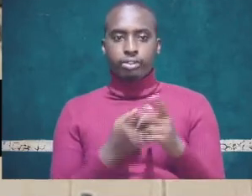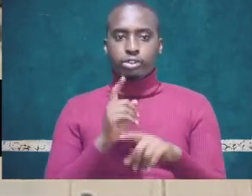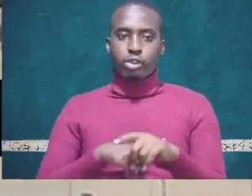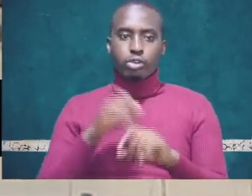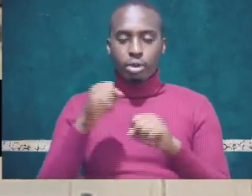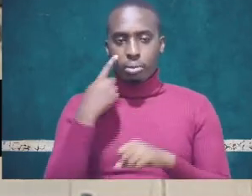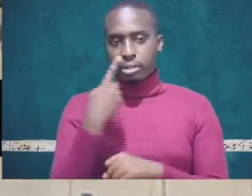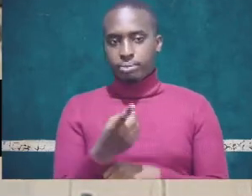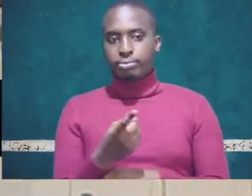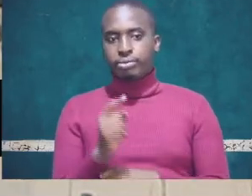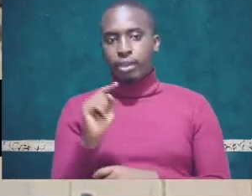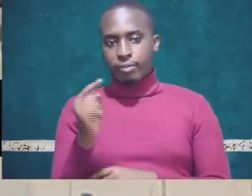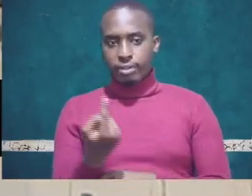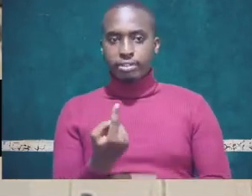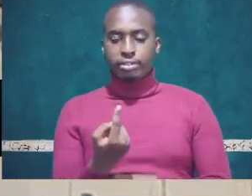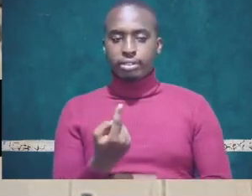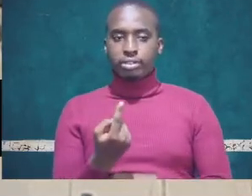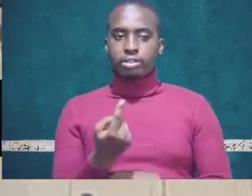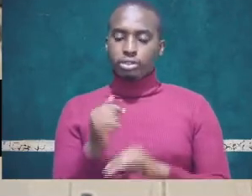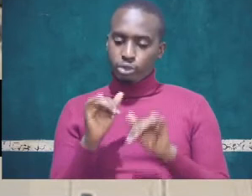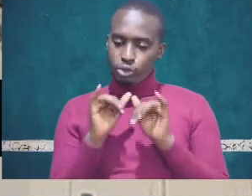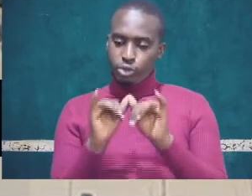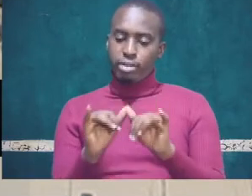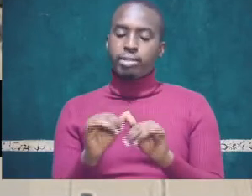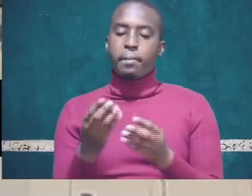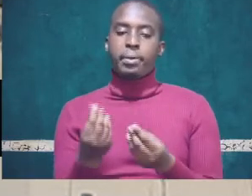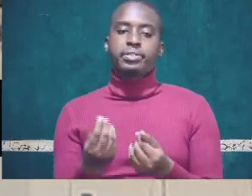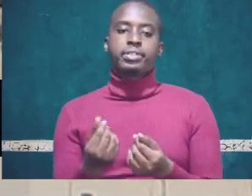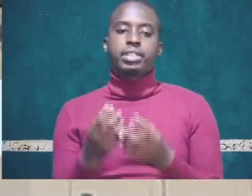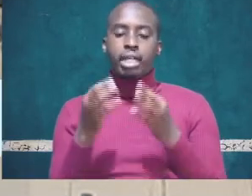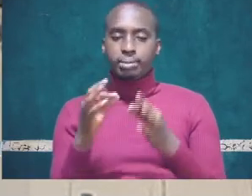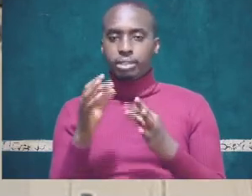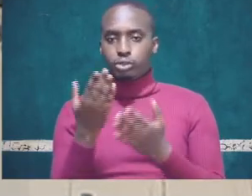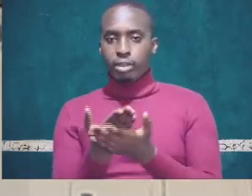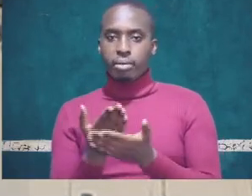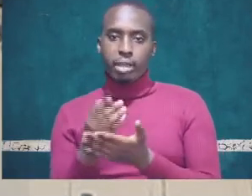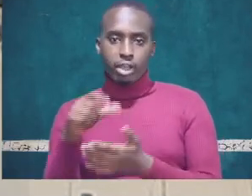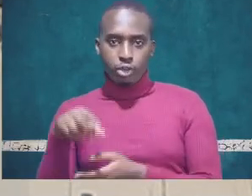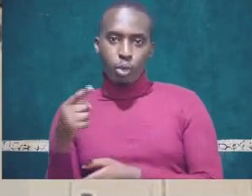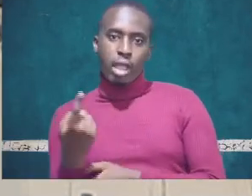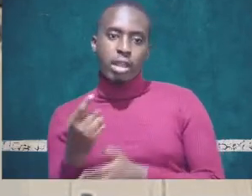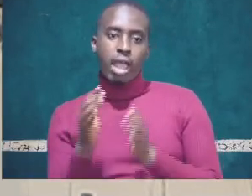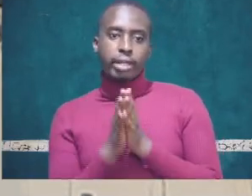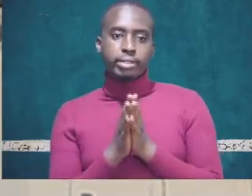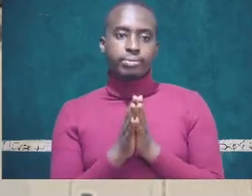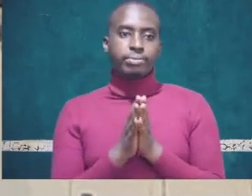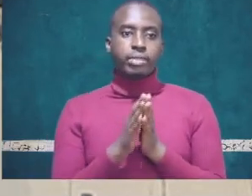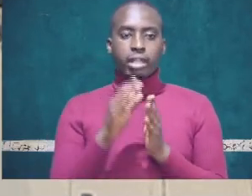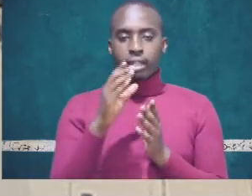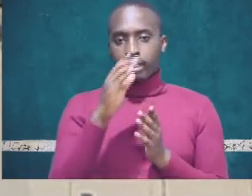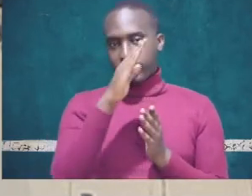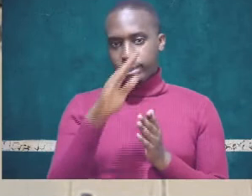see, at first, at our constant price, we have quantity demanded Q1, and then we have our demand curve